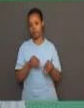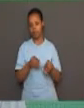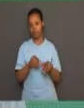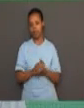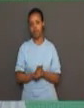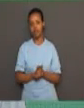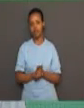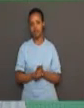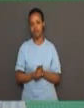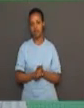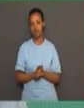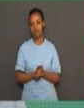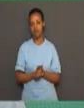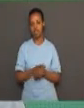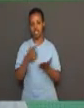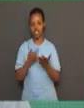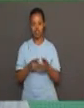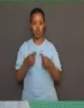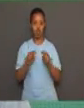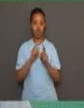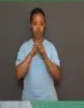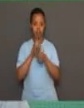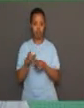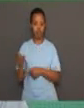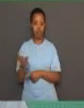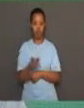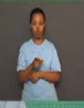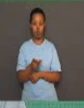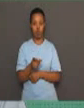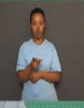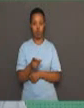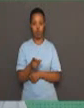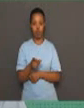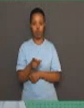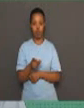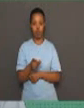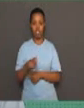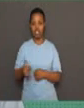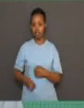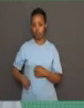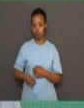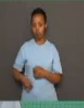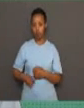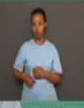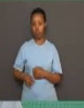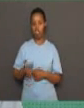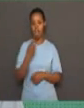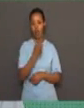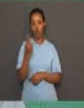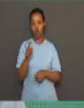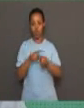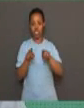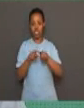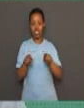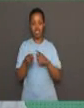Welcome back, students. The answer to the activity question is that embryos look